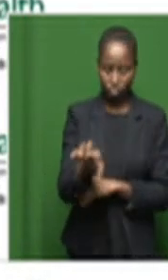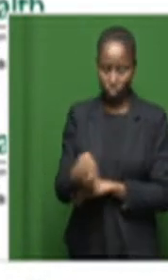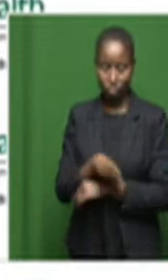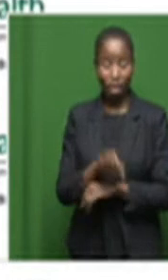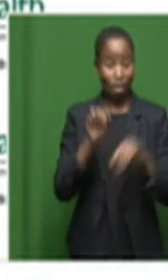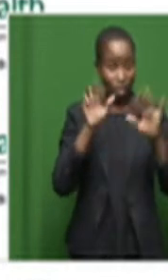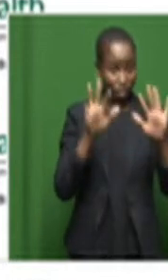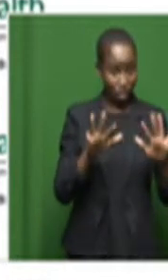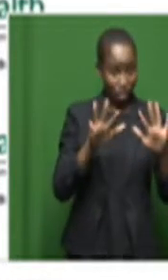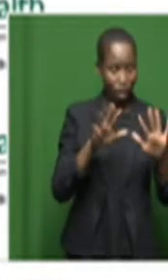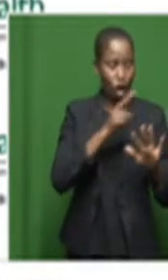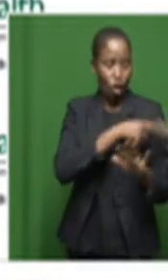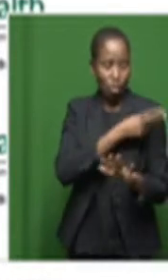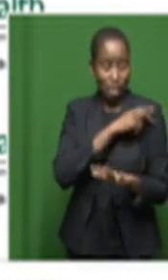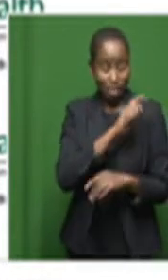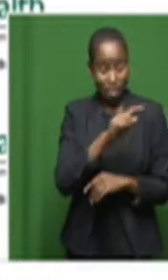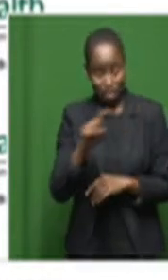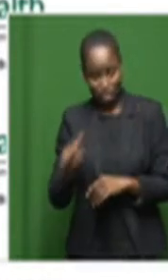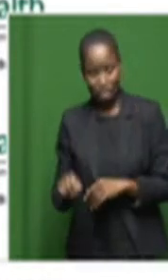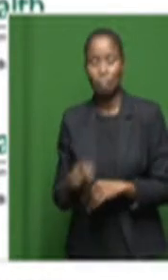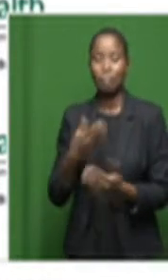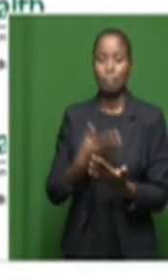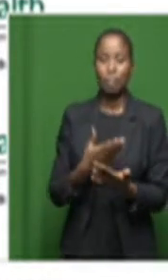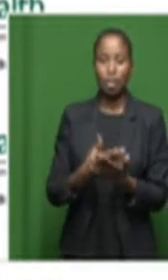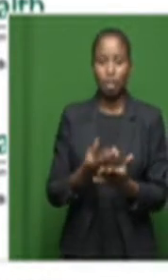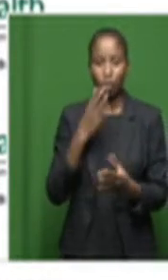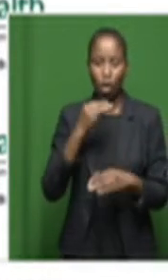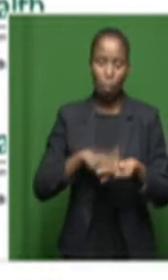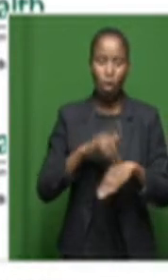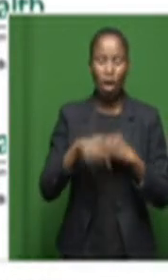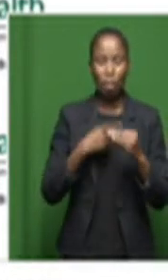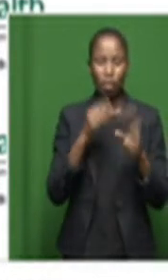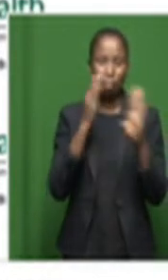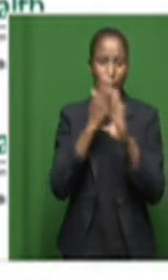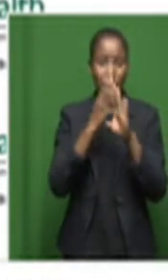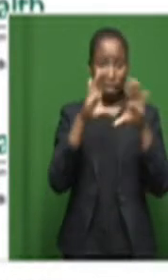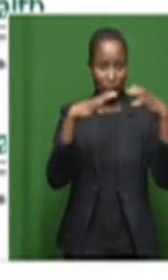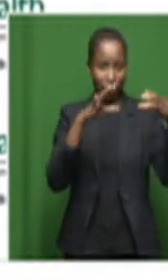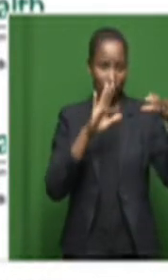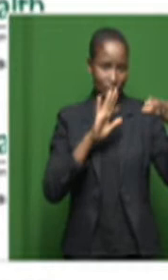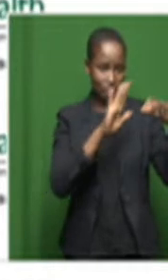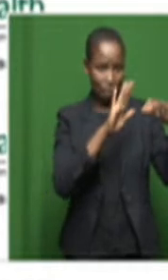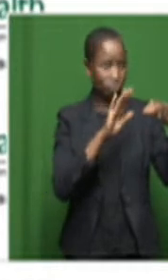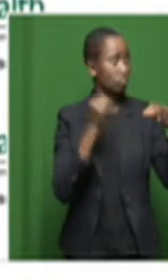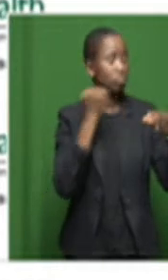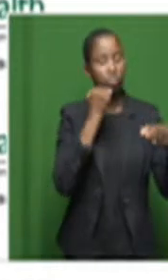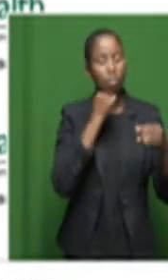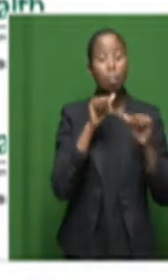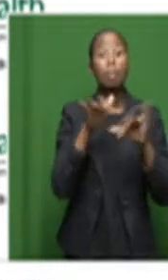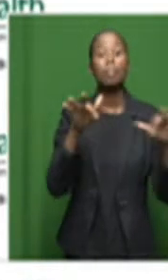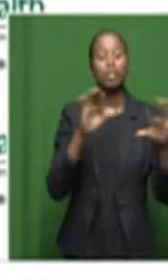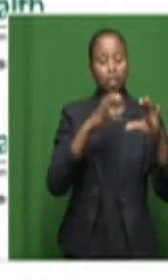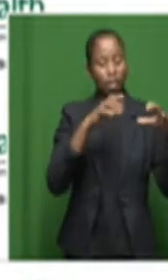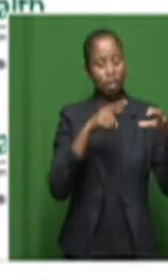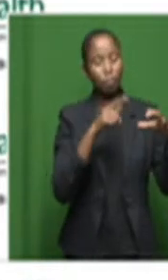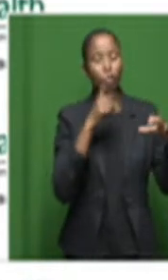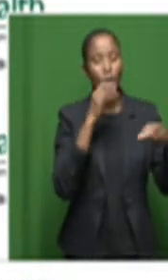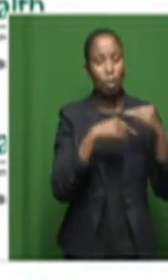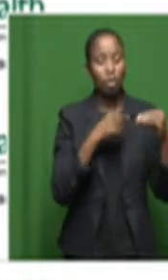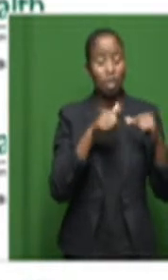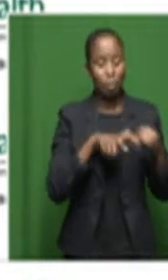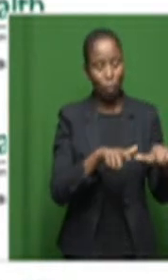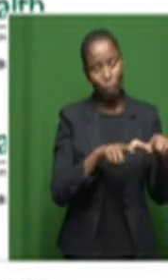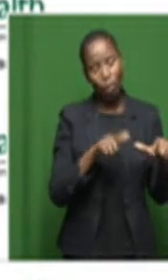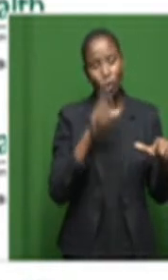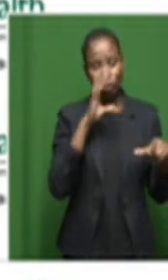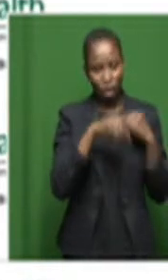especially we can speak more authoritatively about the public sector, and I'm sure Dr. Dhlomo, when she talks about Limpopo, although she'll be talking